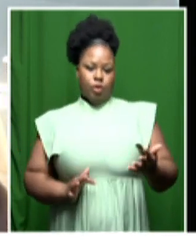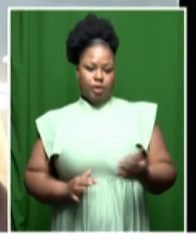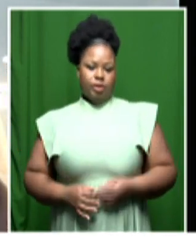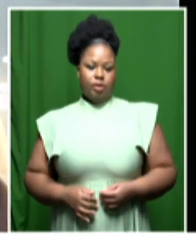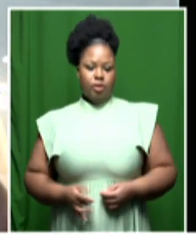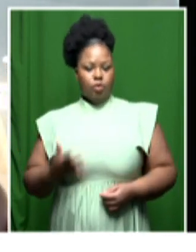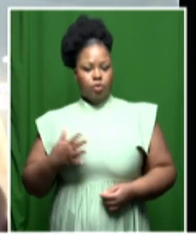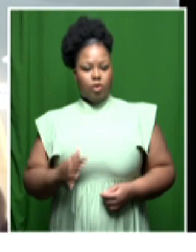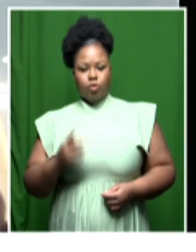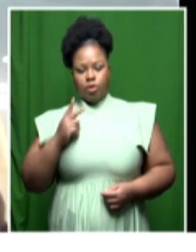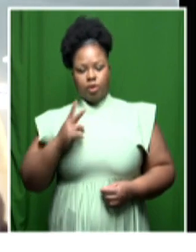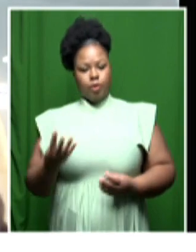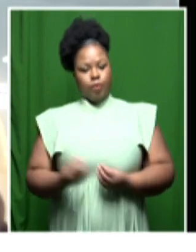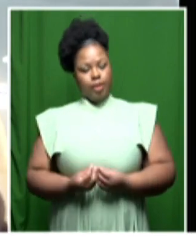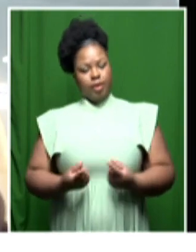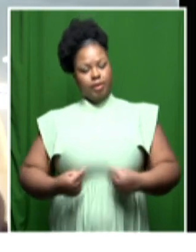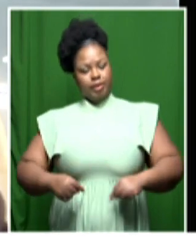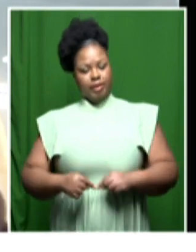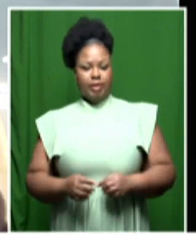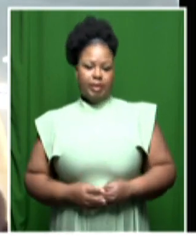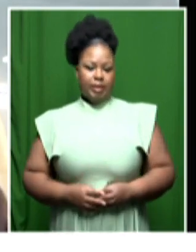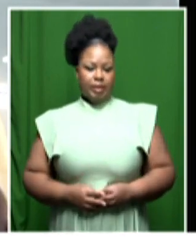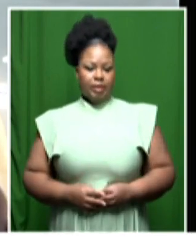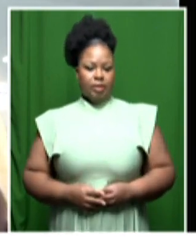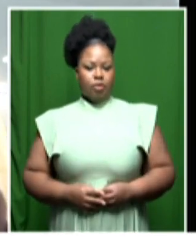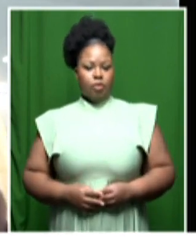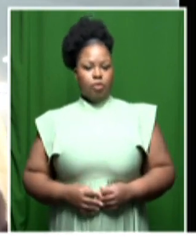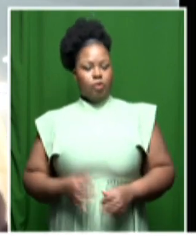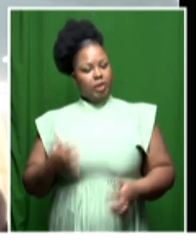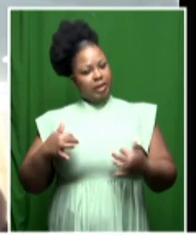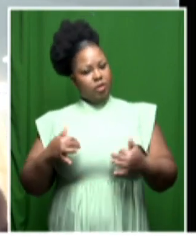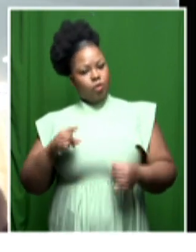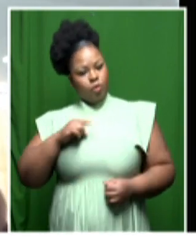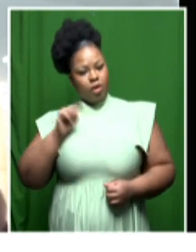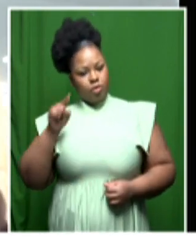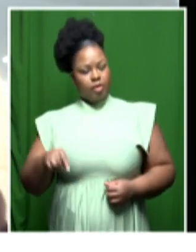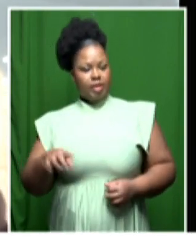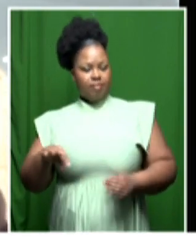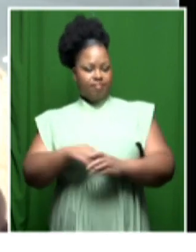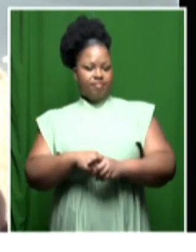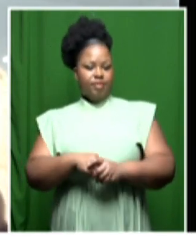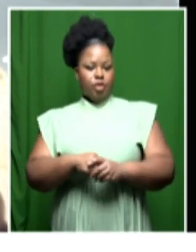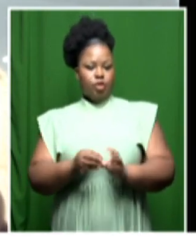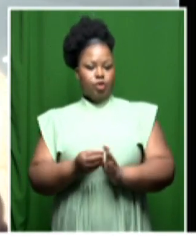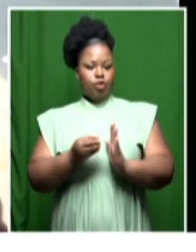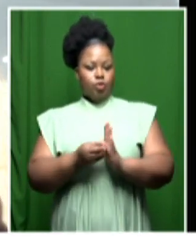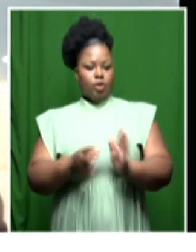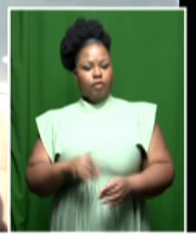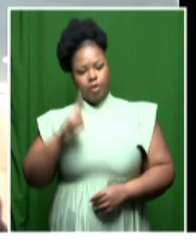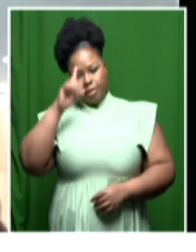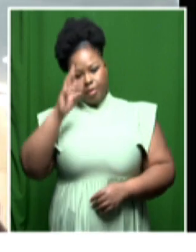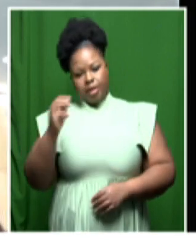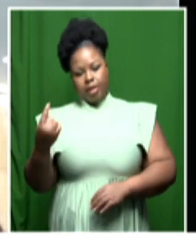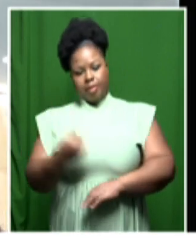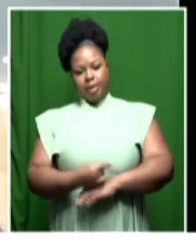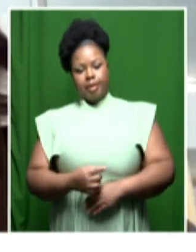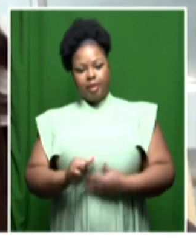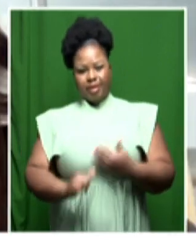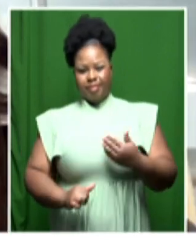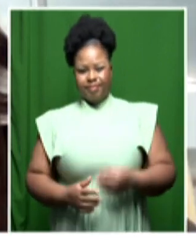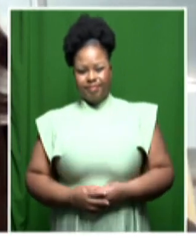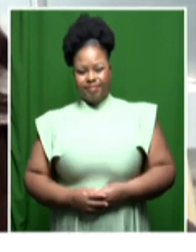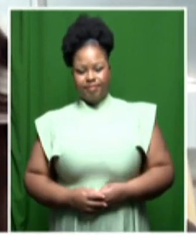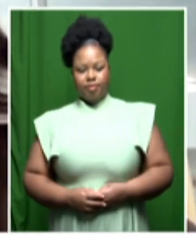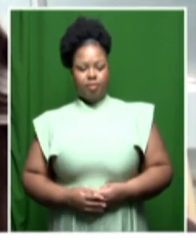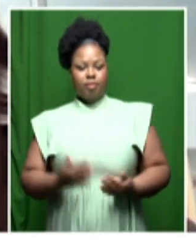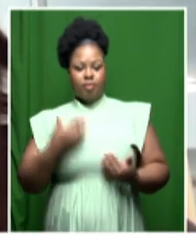to see you trending with us and creating a hype around why you should be the EdForAll student for Mandela Month. All right, Indherani, thank you very,